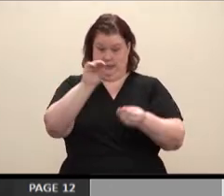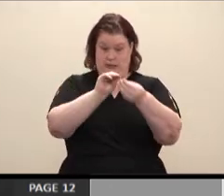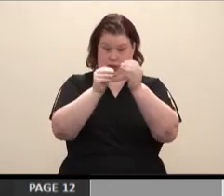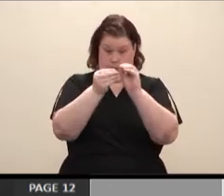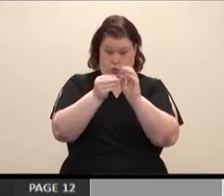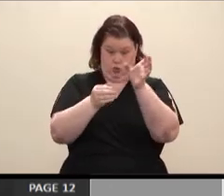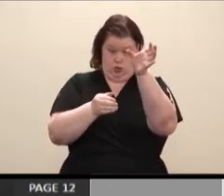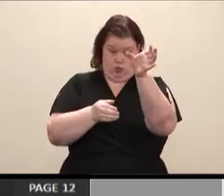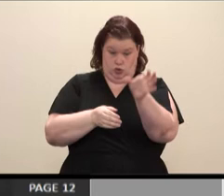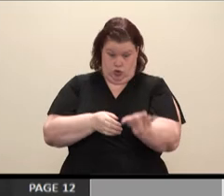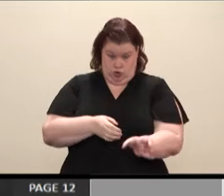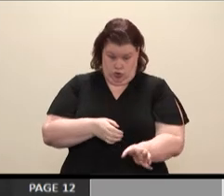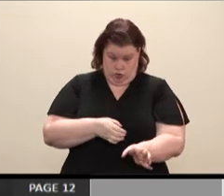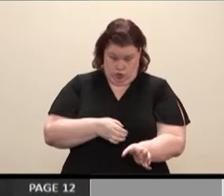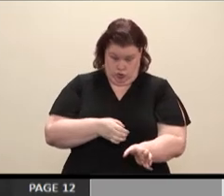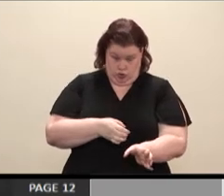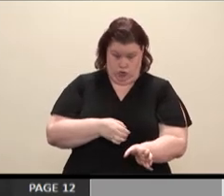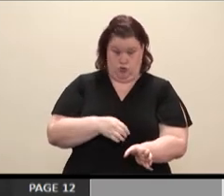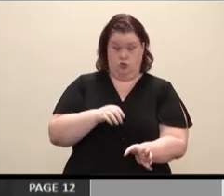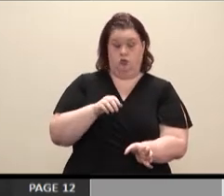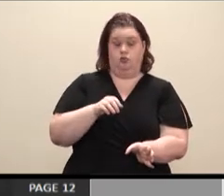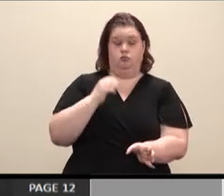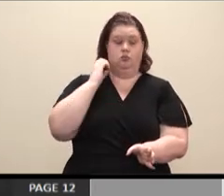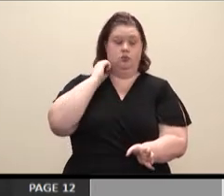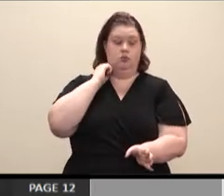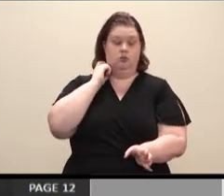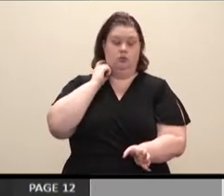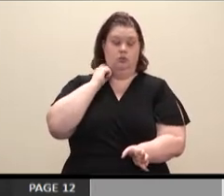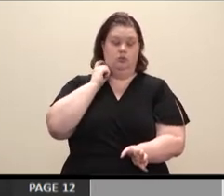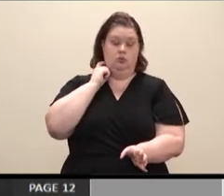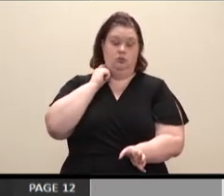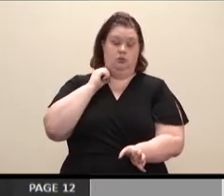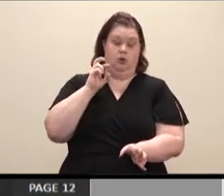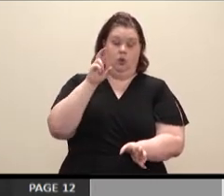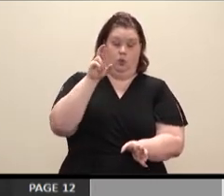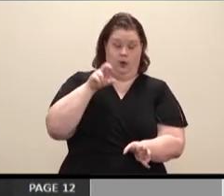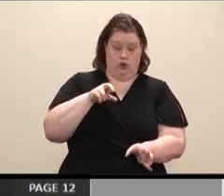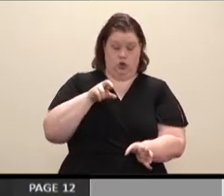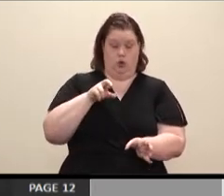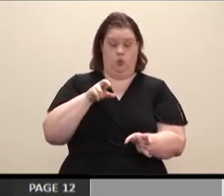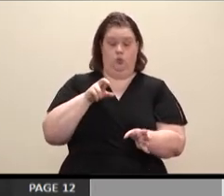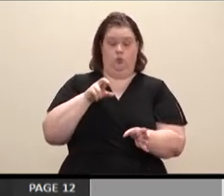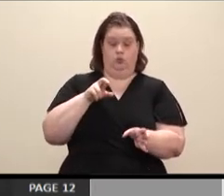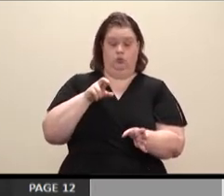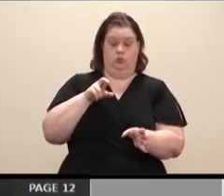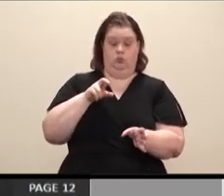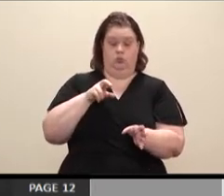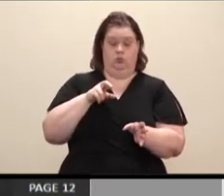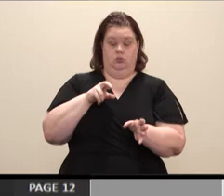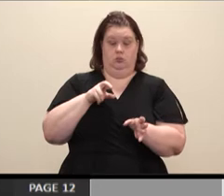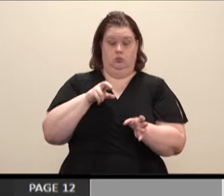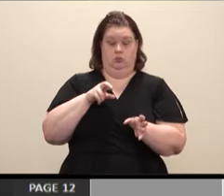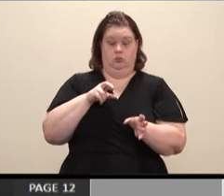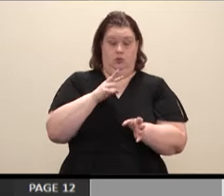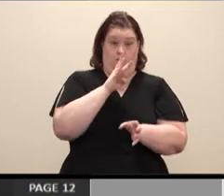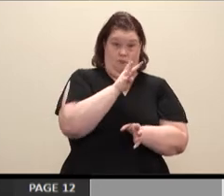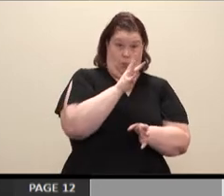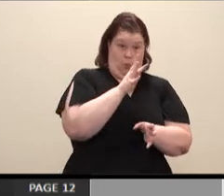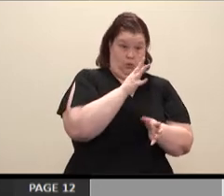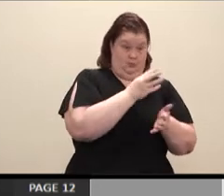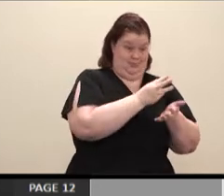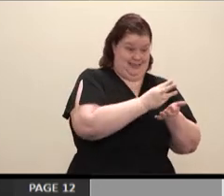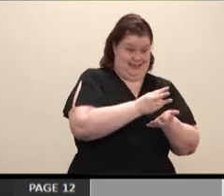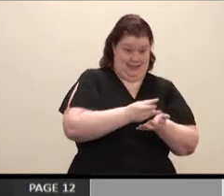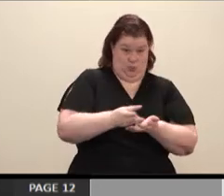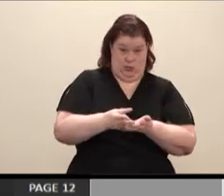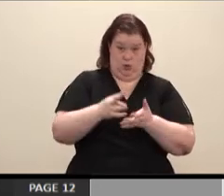the 5th and 6th weeks were, and then the ratio of that 4 6 weeks to the total 6 6 weeks, and